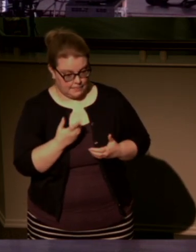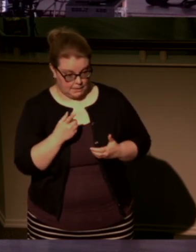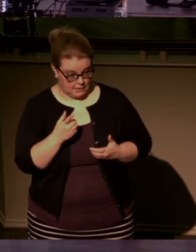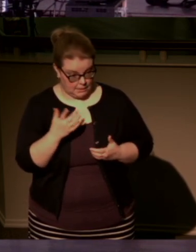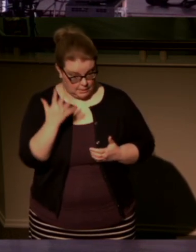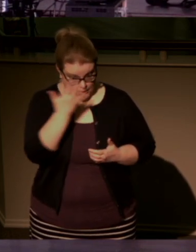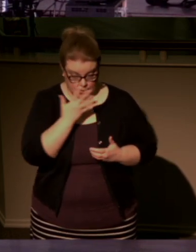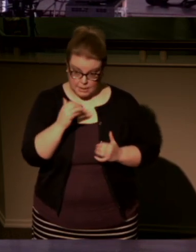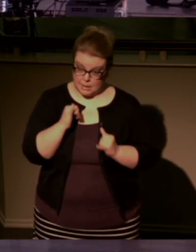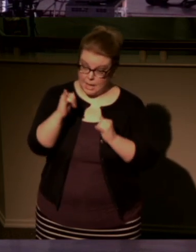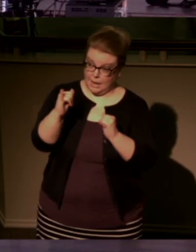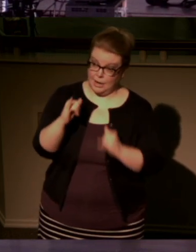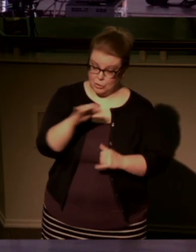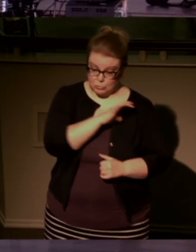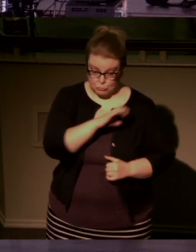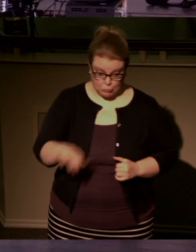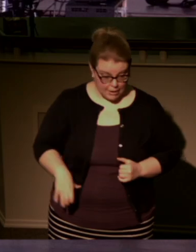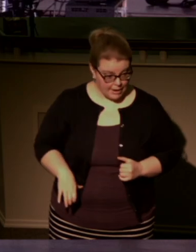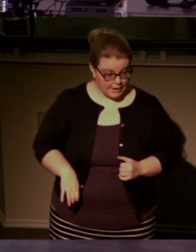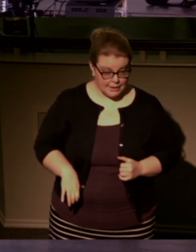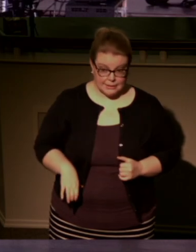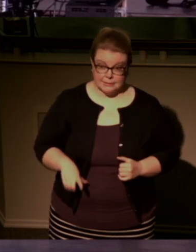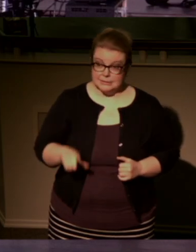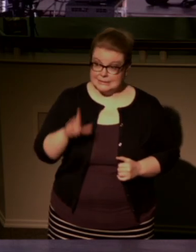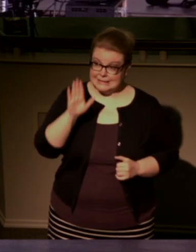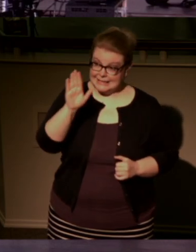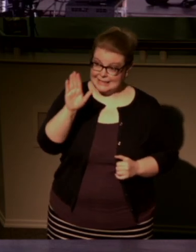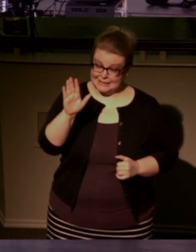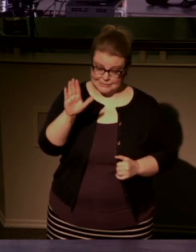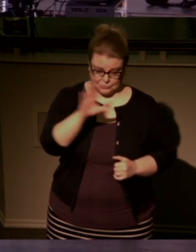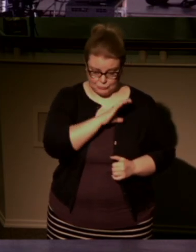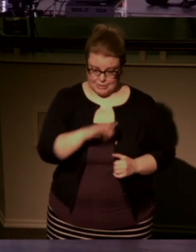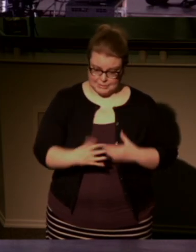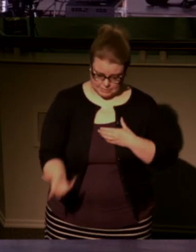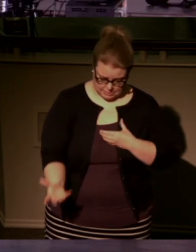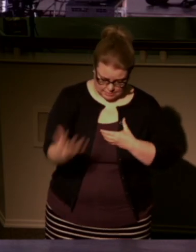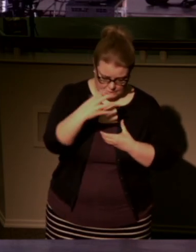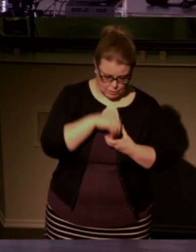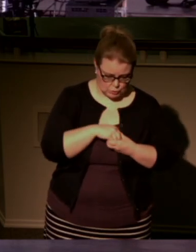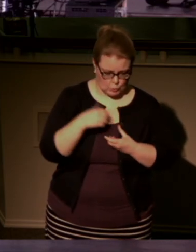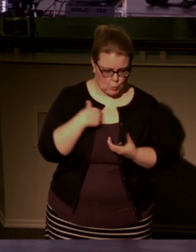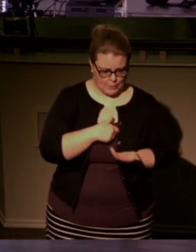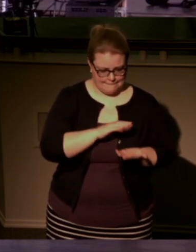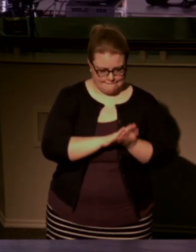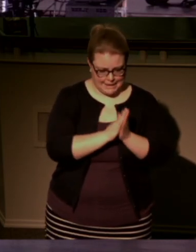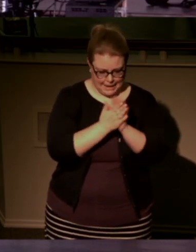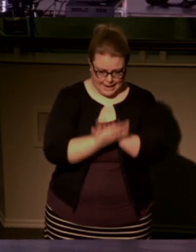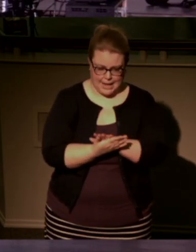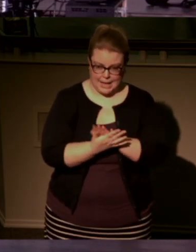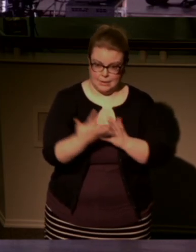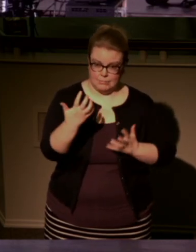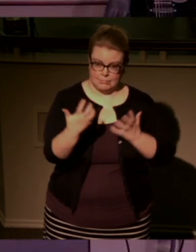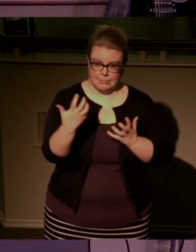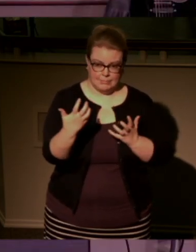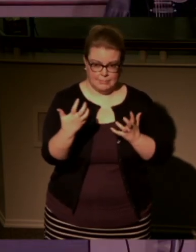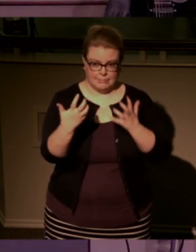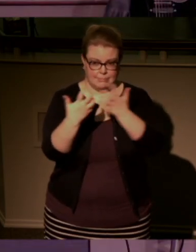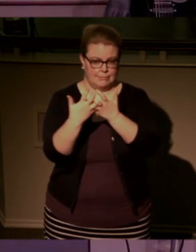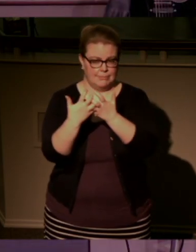Christ being implanted and growing within so that you become more like His